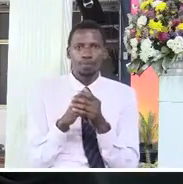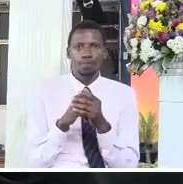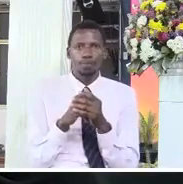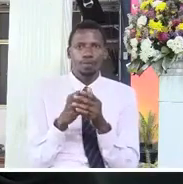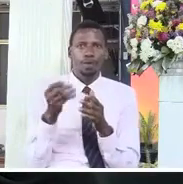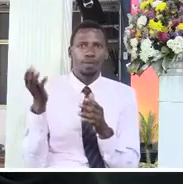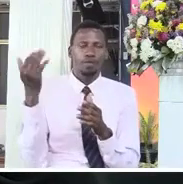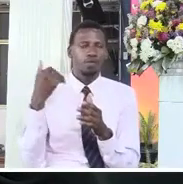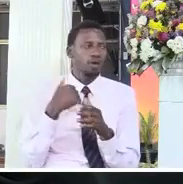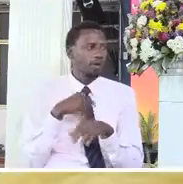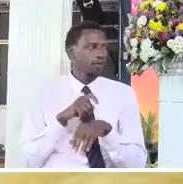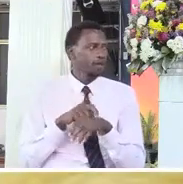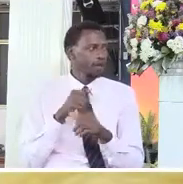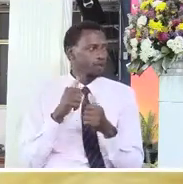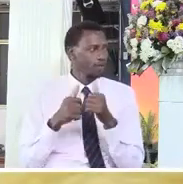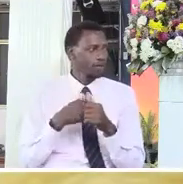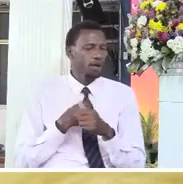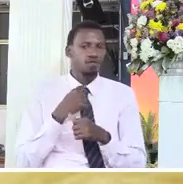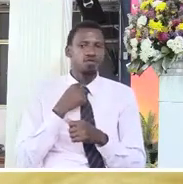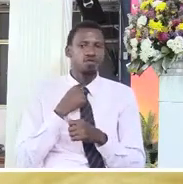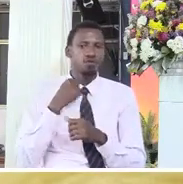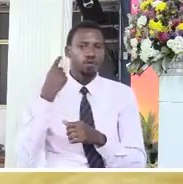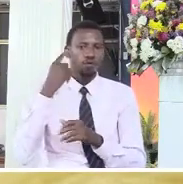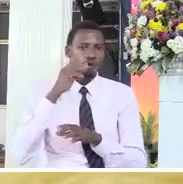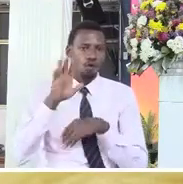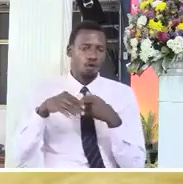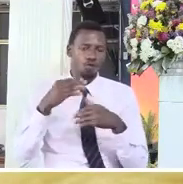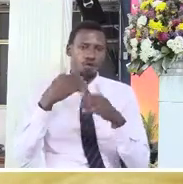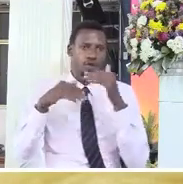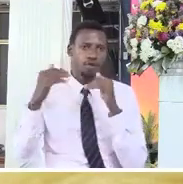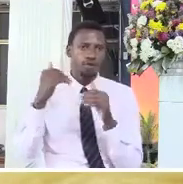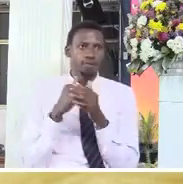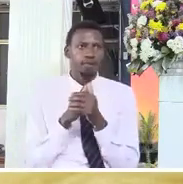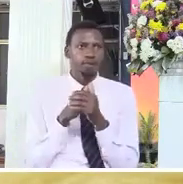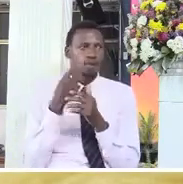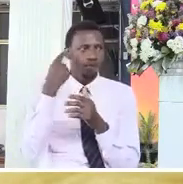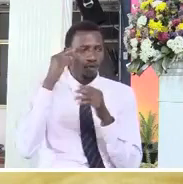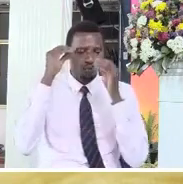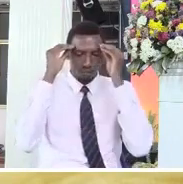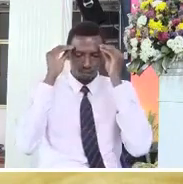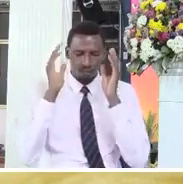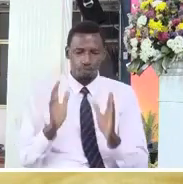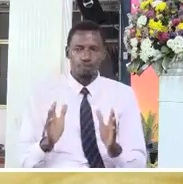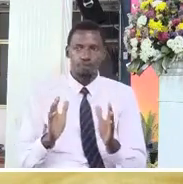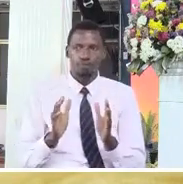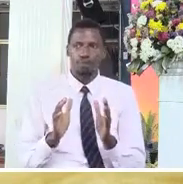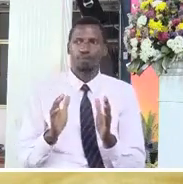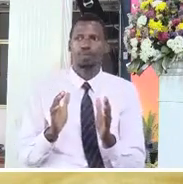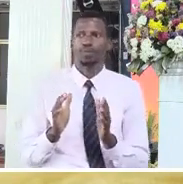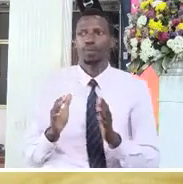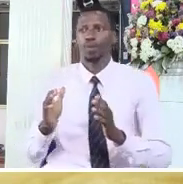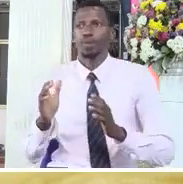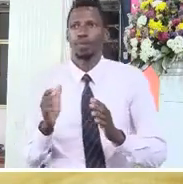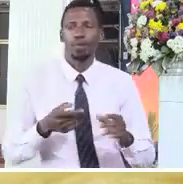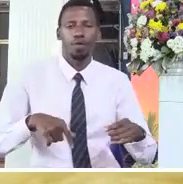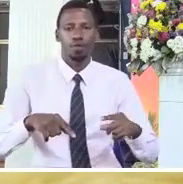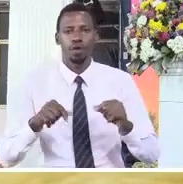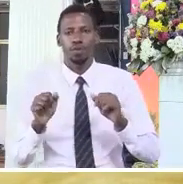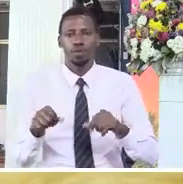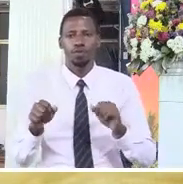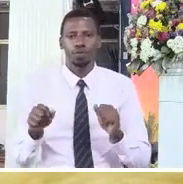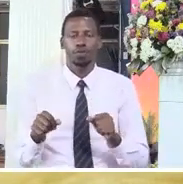There was a time there used to be a union for all the universities, for students, that is. And we can